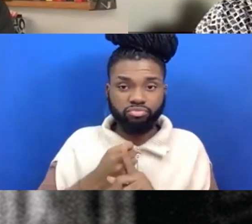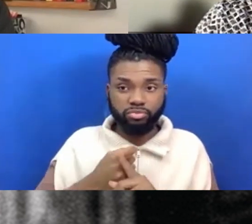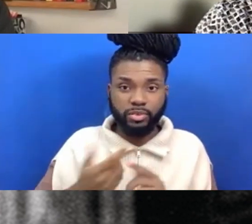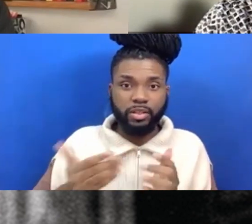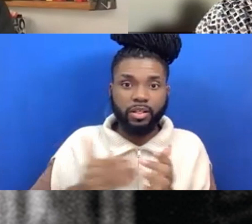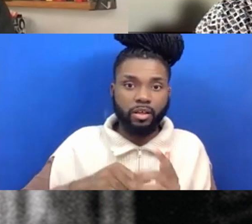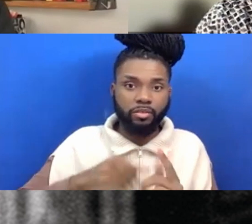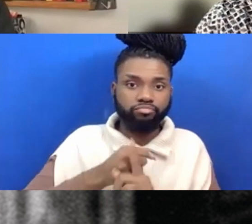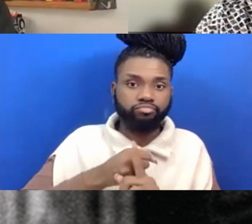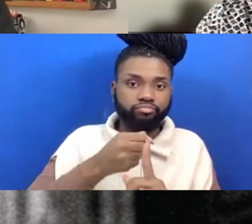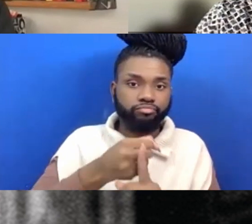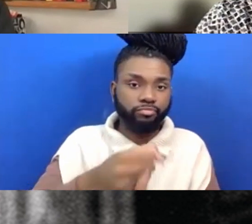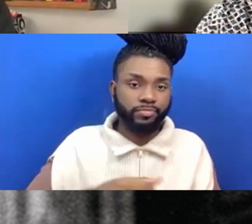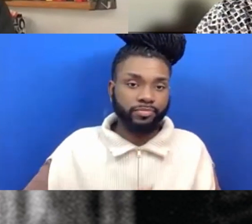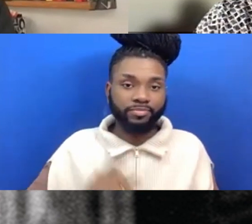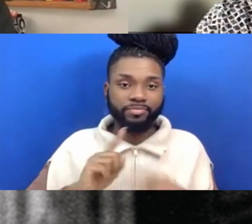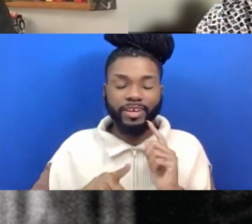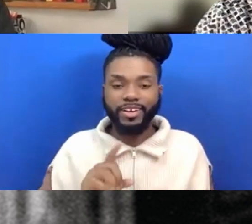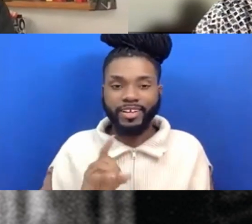But, oh, Michael.